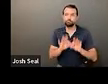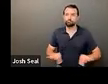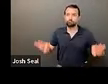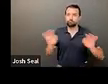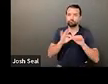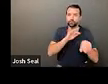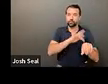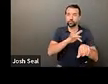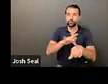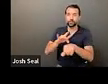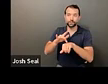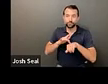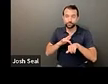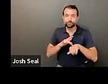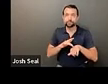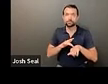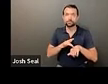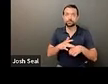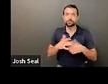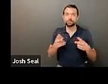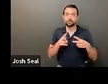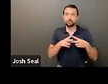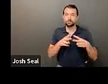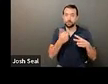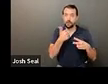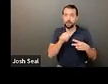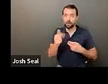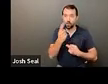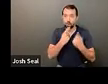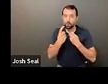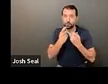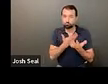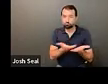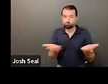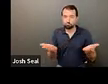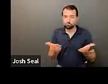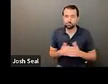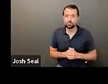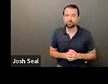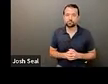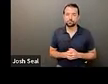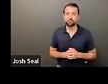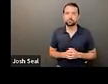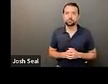2 pretty important resources. Are there any questions about either one of those so far before I move on?